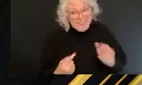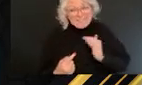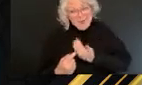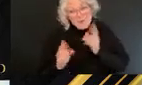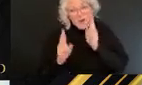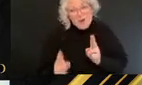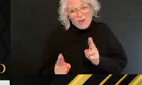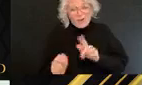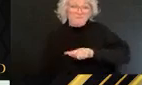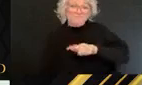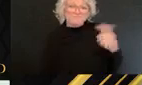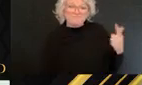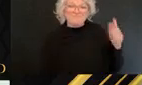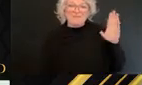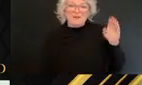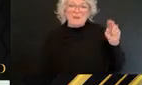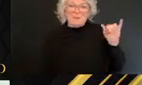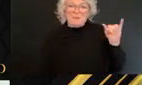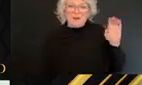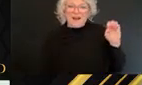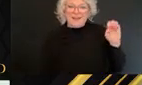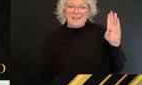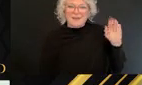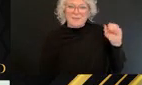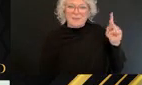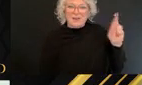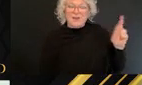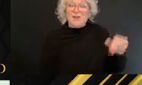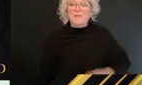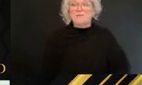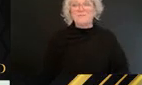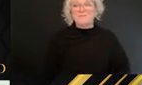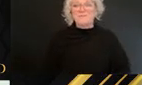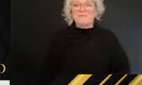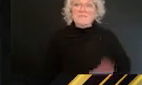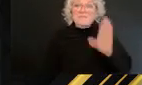all ours. And now I'm going to hand it over to my partner in crime, Bonnie Baker.